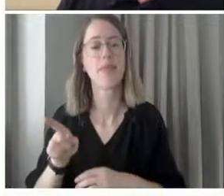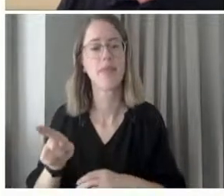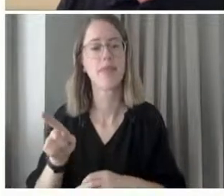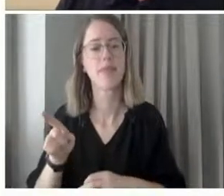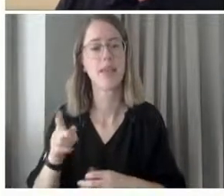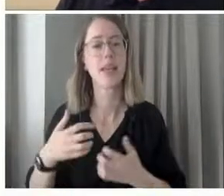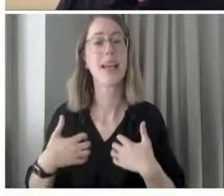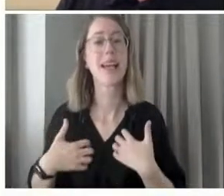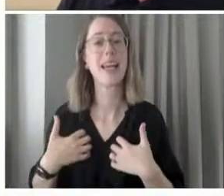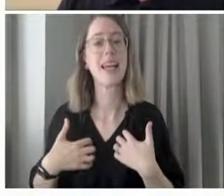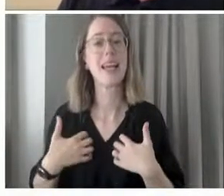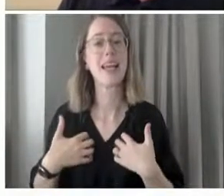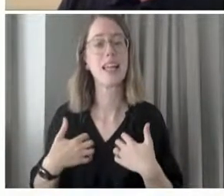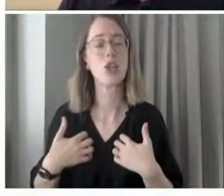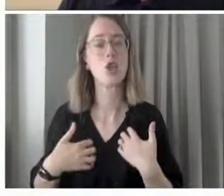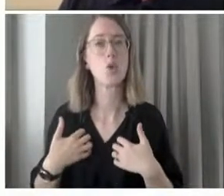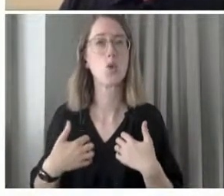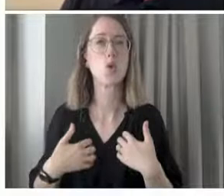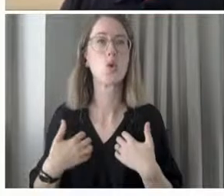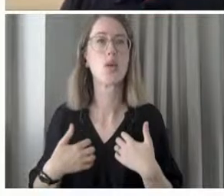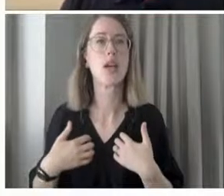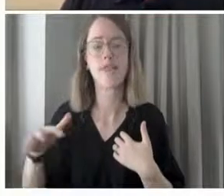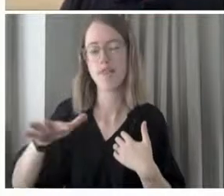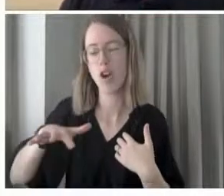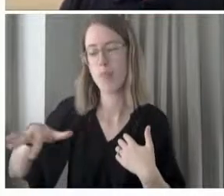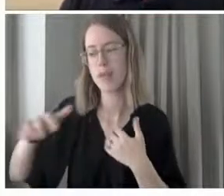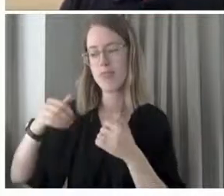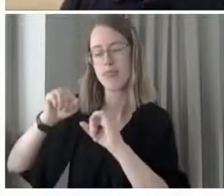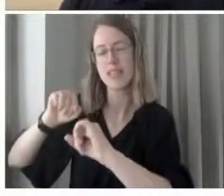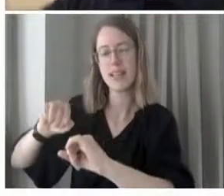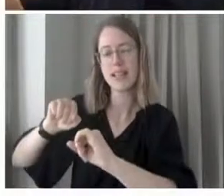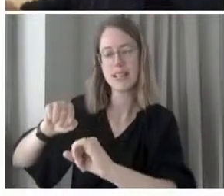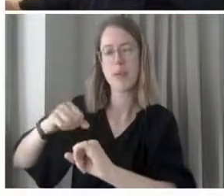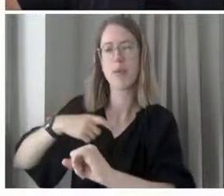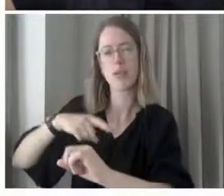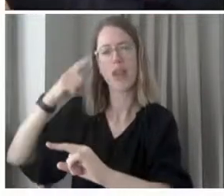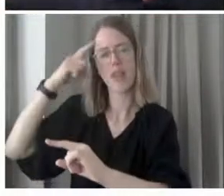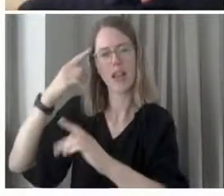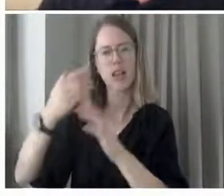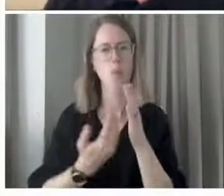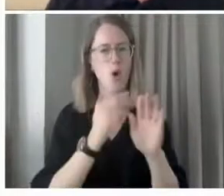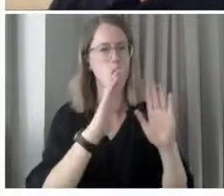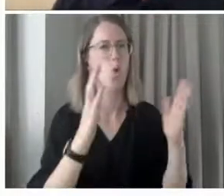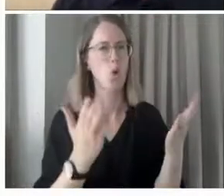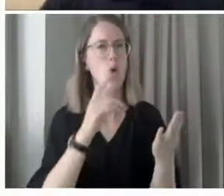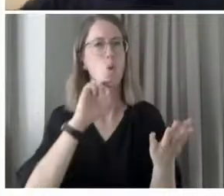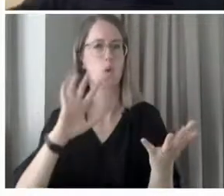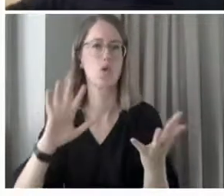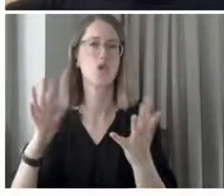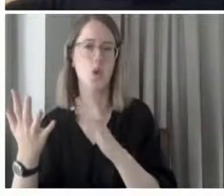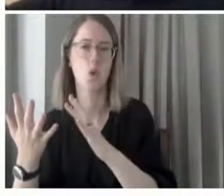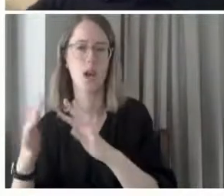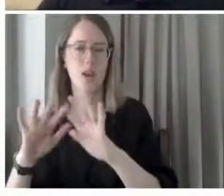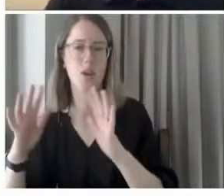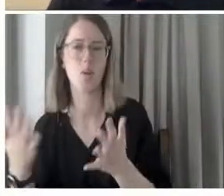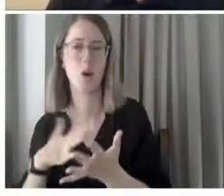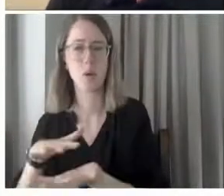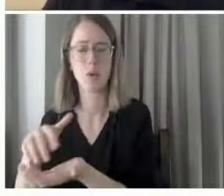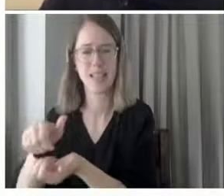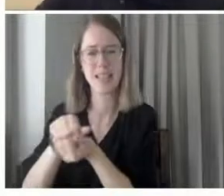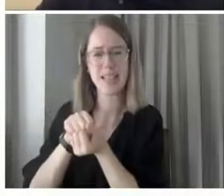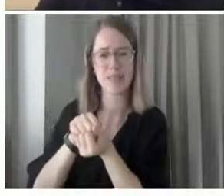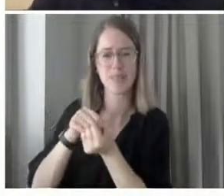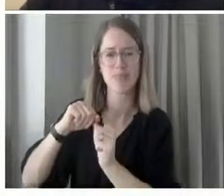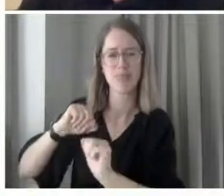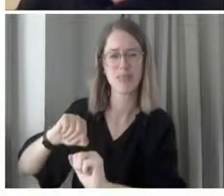keen on environmental protection because they think that the modern world will destroy the planet and they want to preserve, you know,